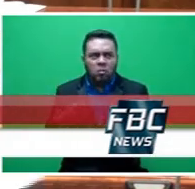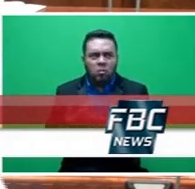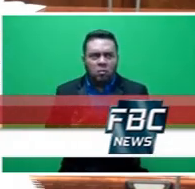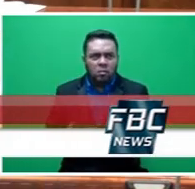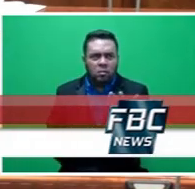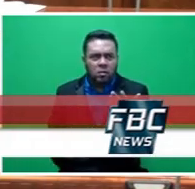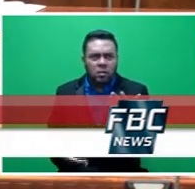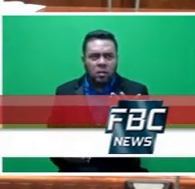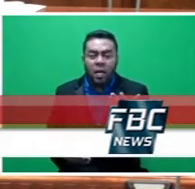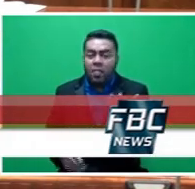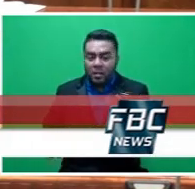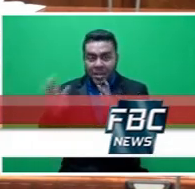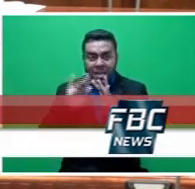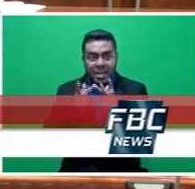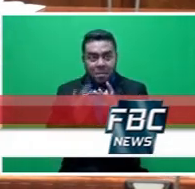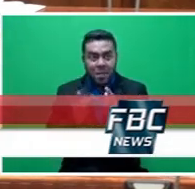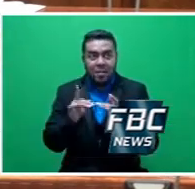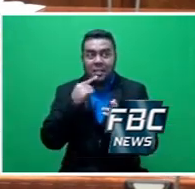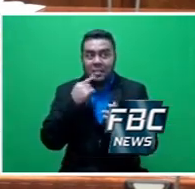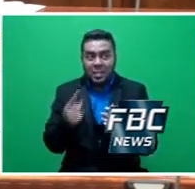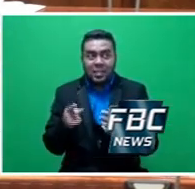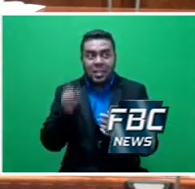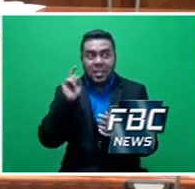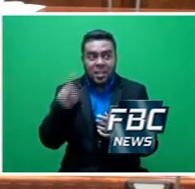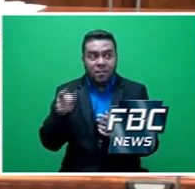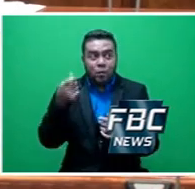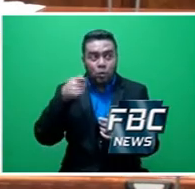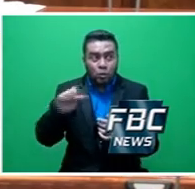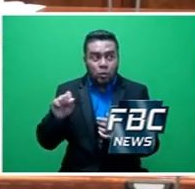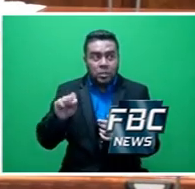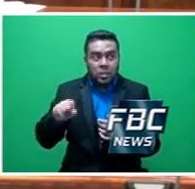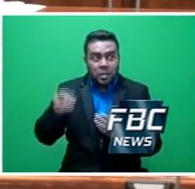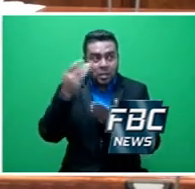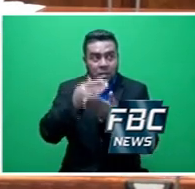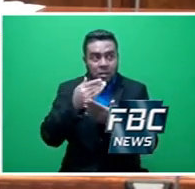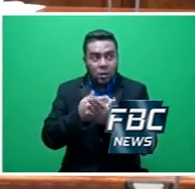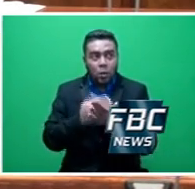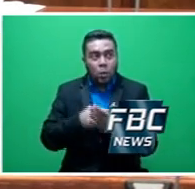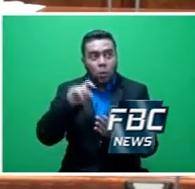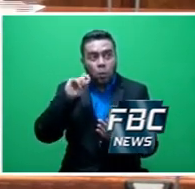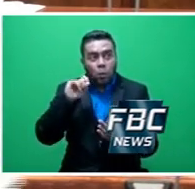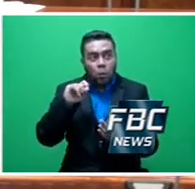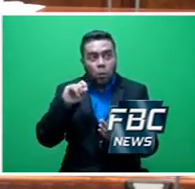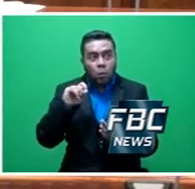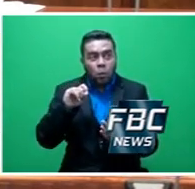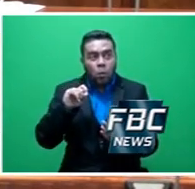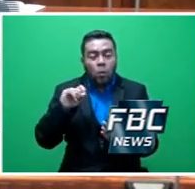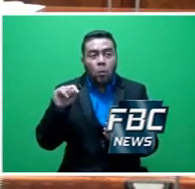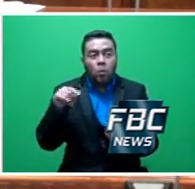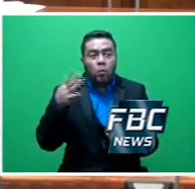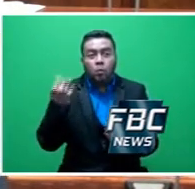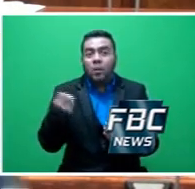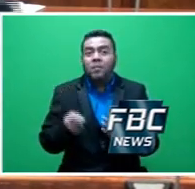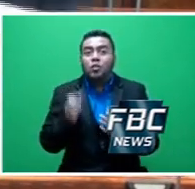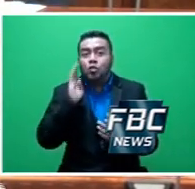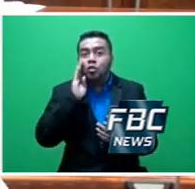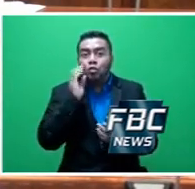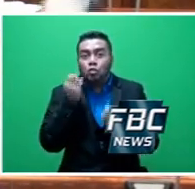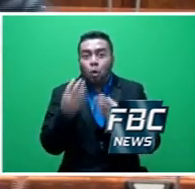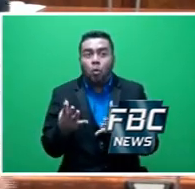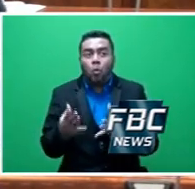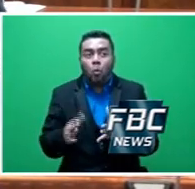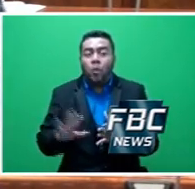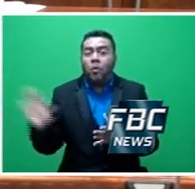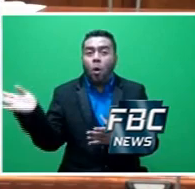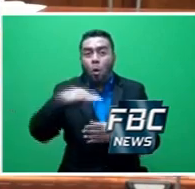fact, there's an email that says that if you use those base figures, we would have shown a growth in 2008 when the whole